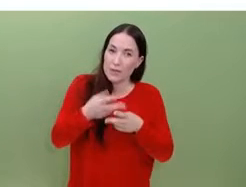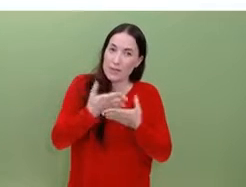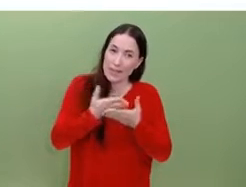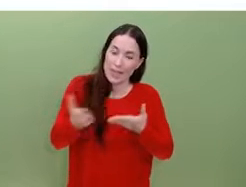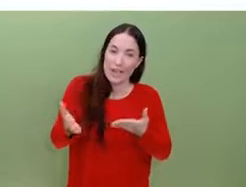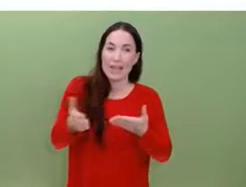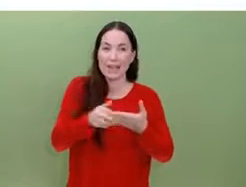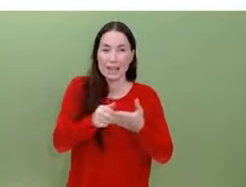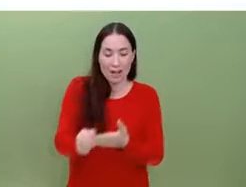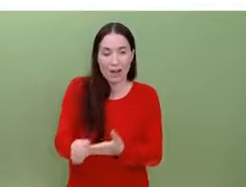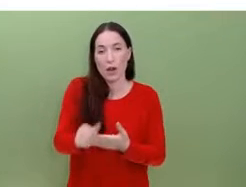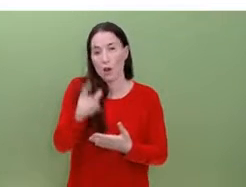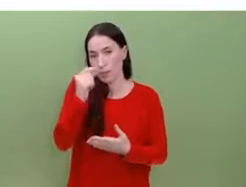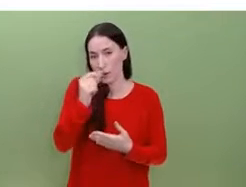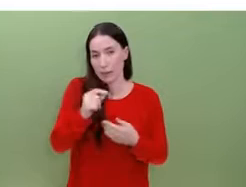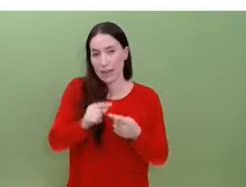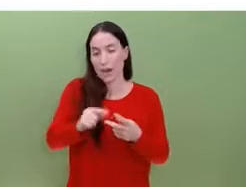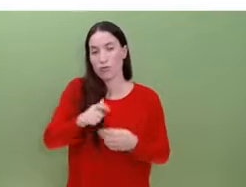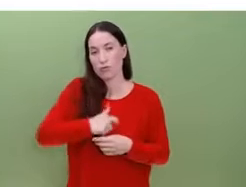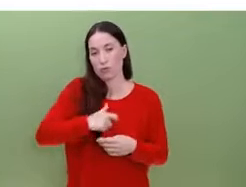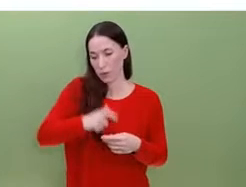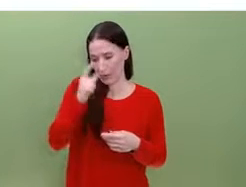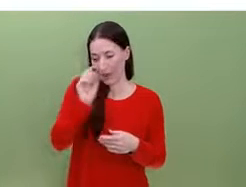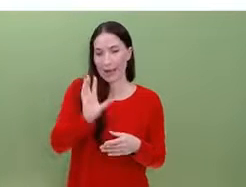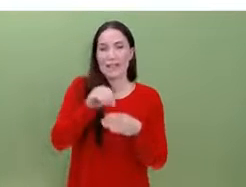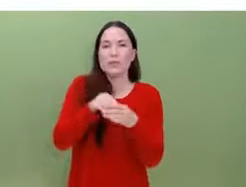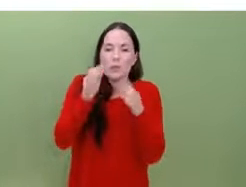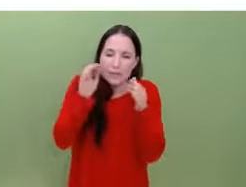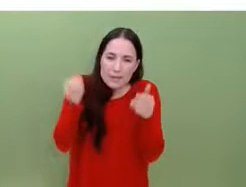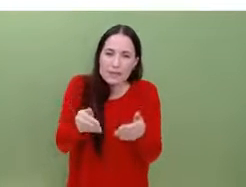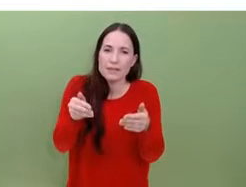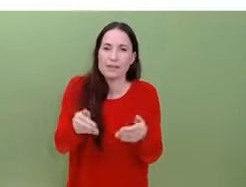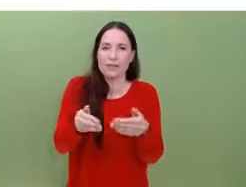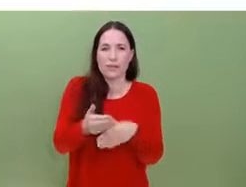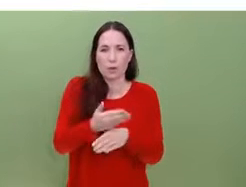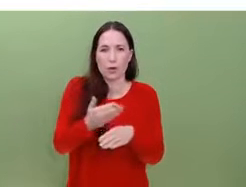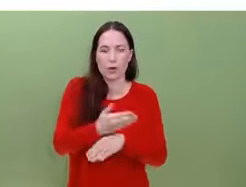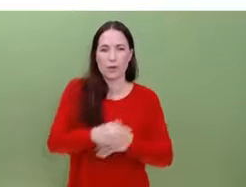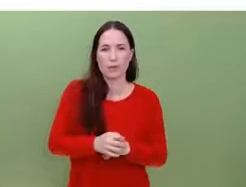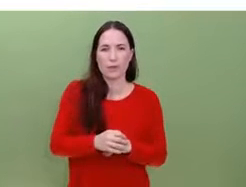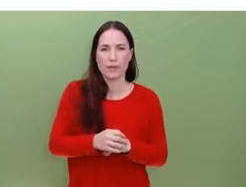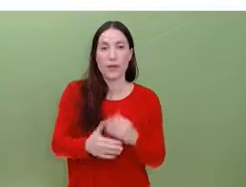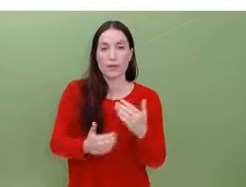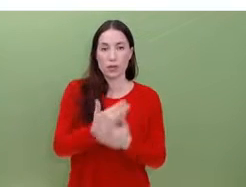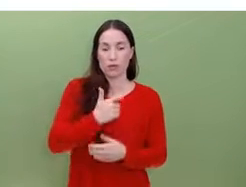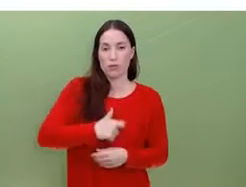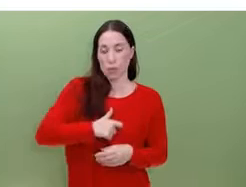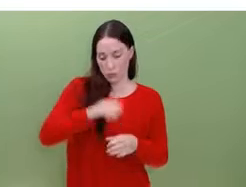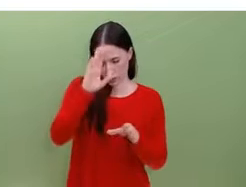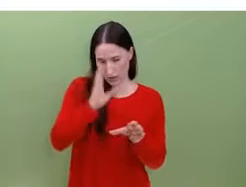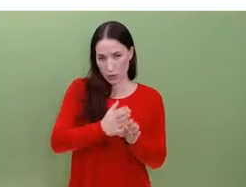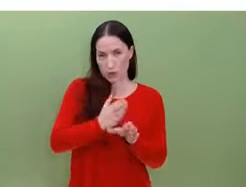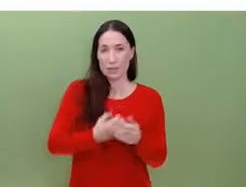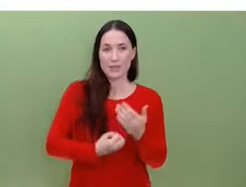be able to take some of these roles into more intensive work. And there are new roles, psychological roles, that are being developed as